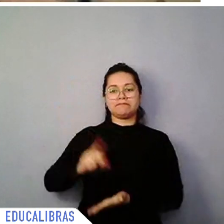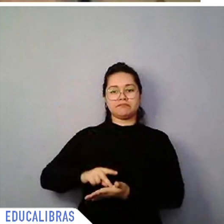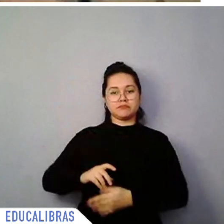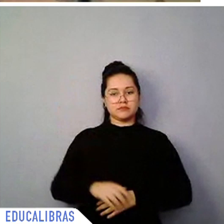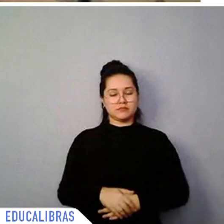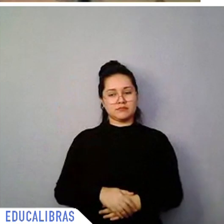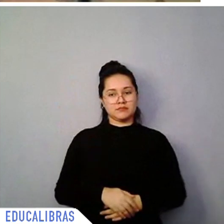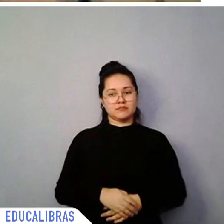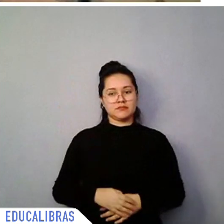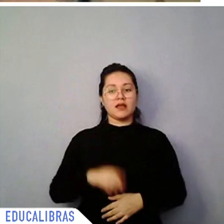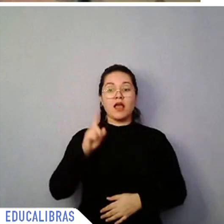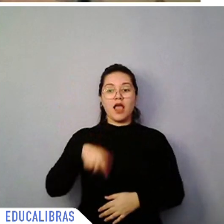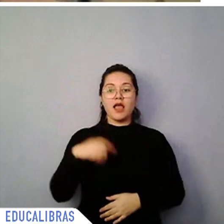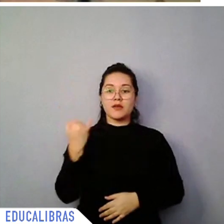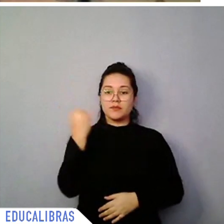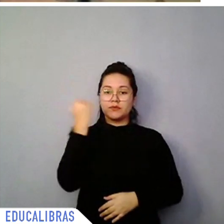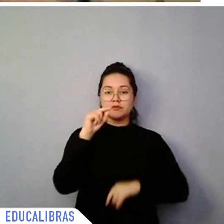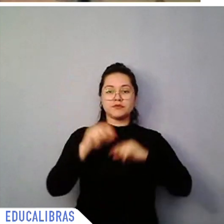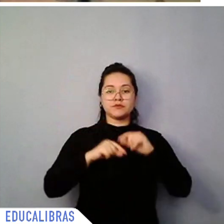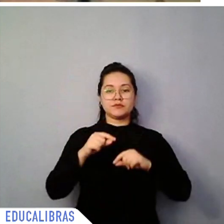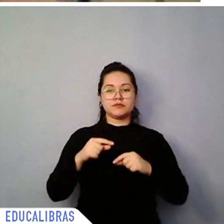and